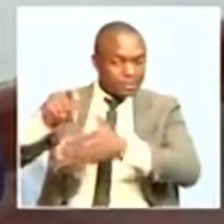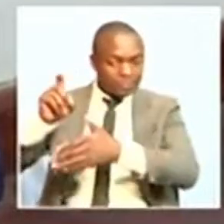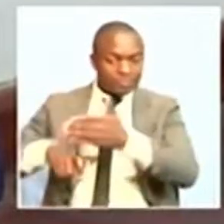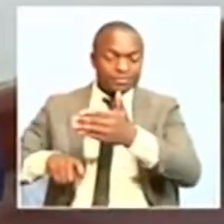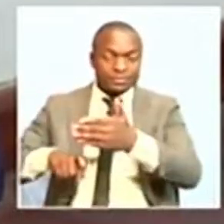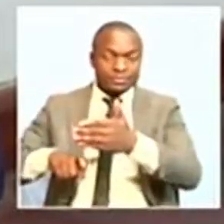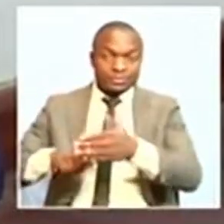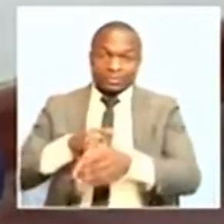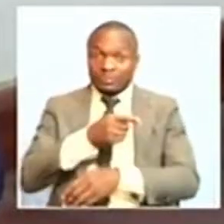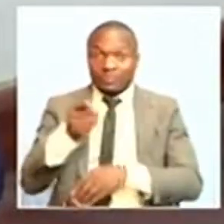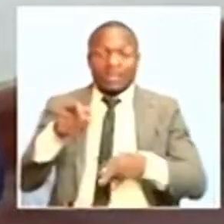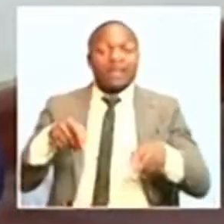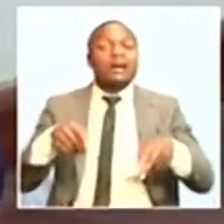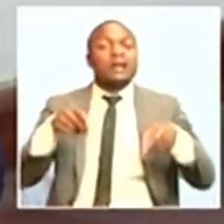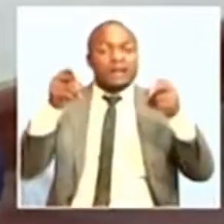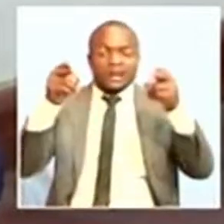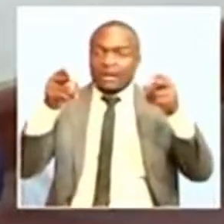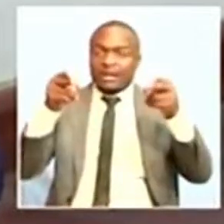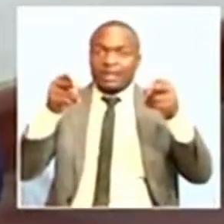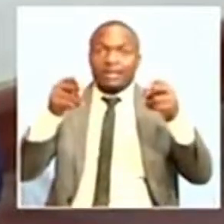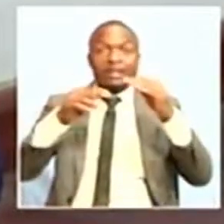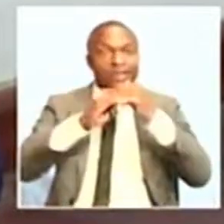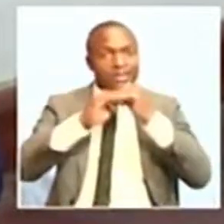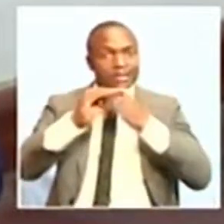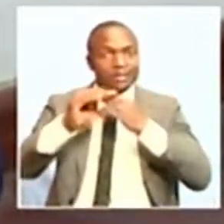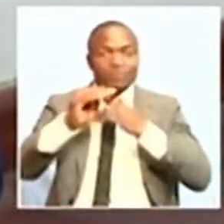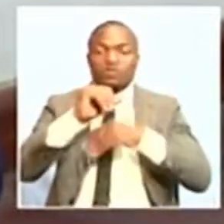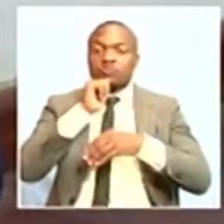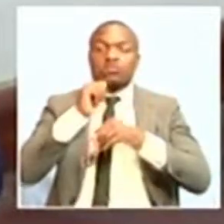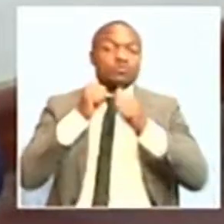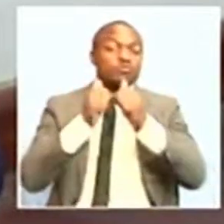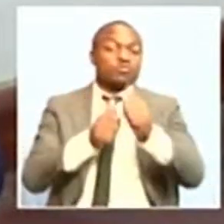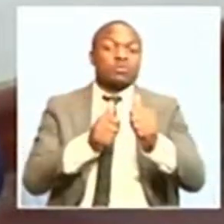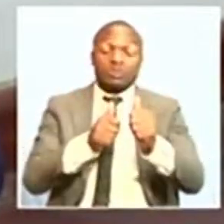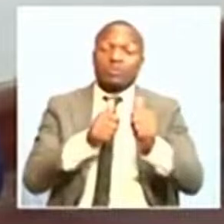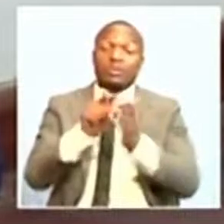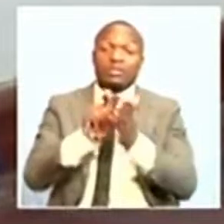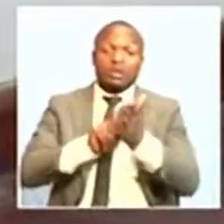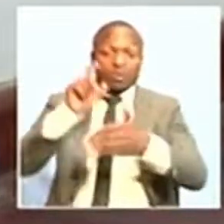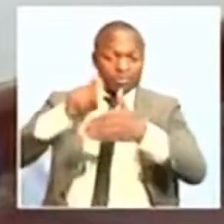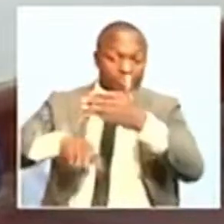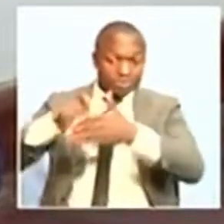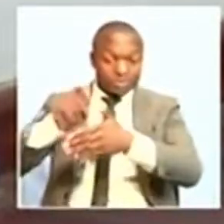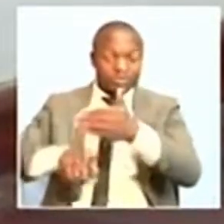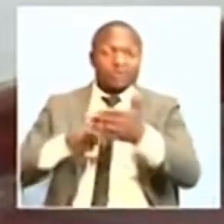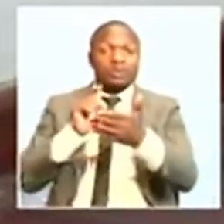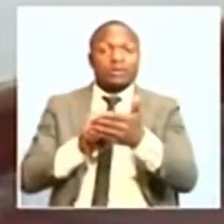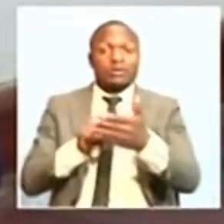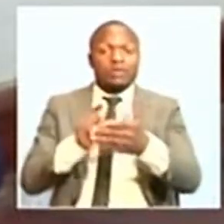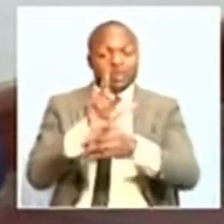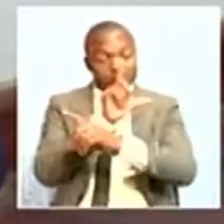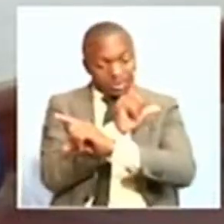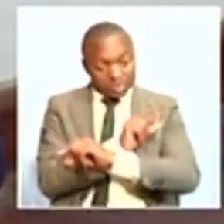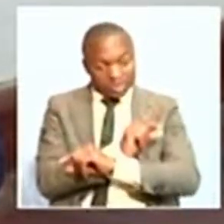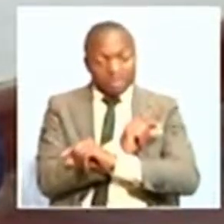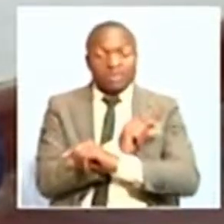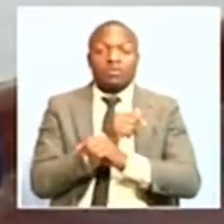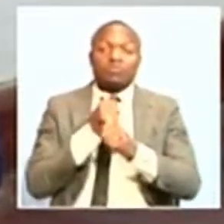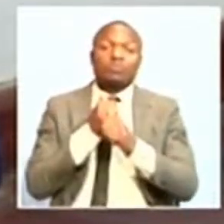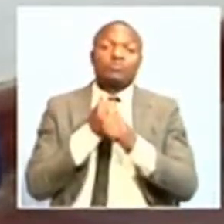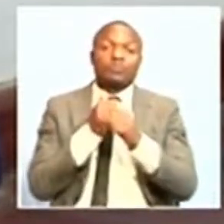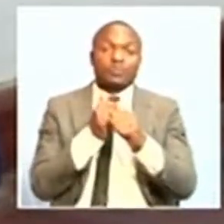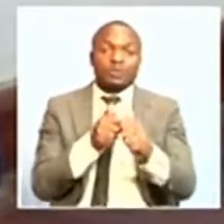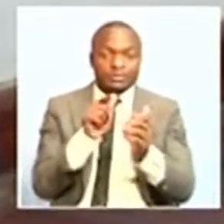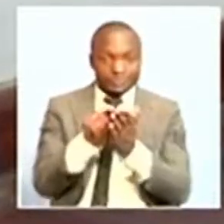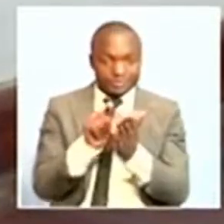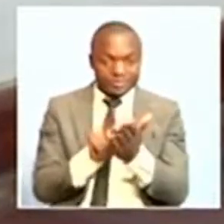prone to high levels of non-compliance. So increasing the high cost of doing business may discourage compliance